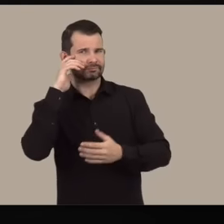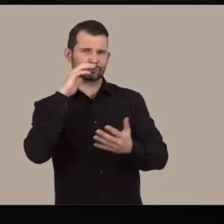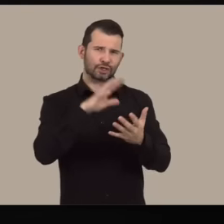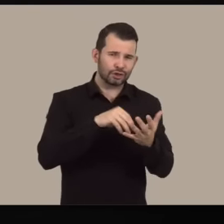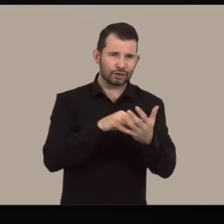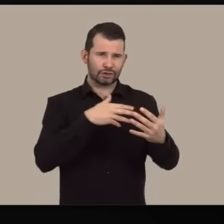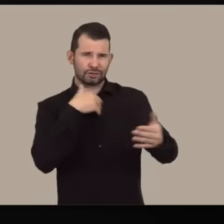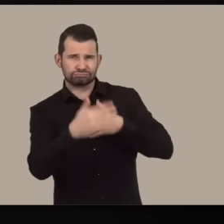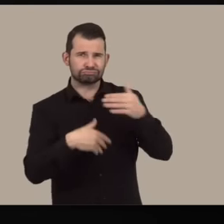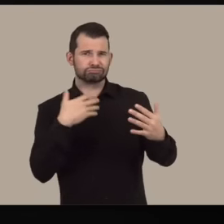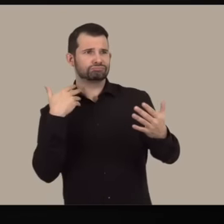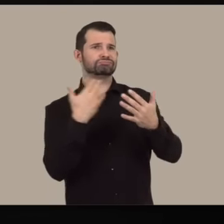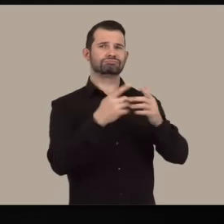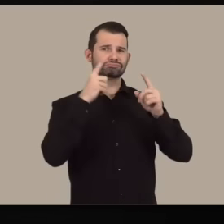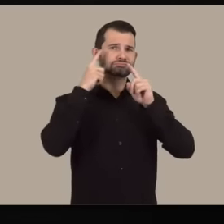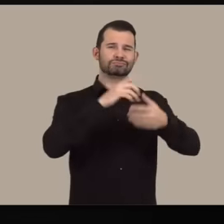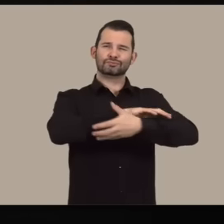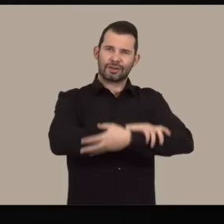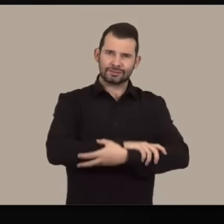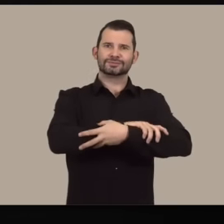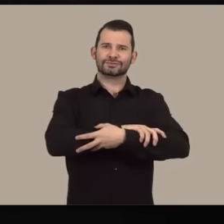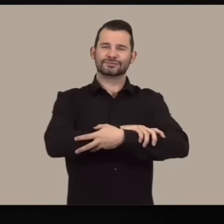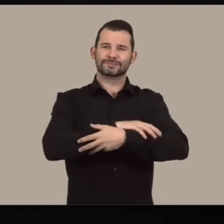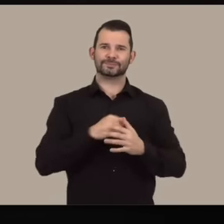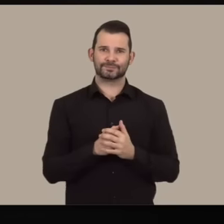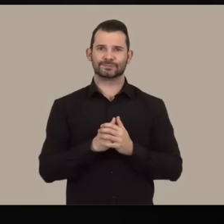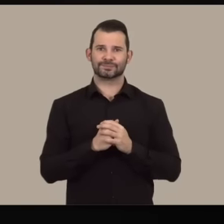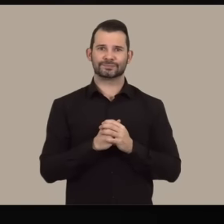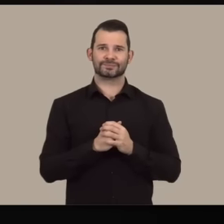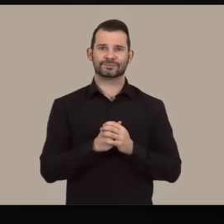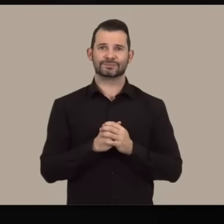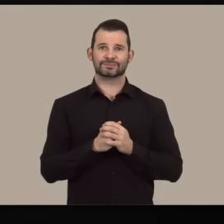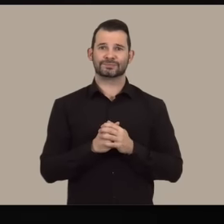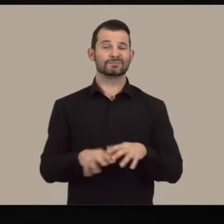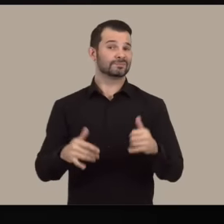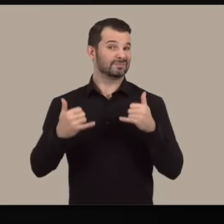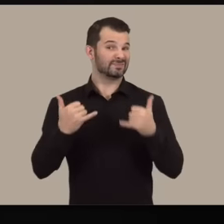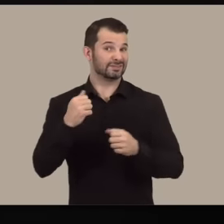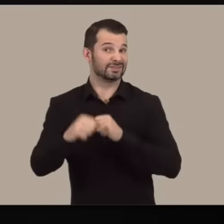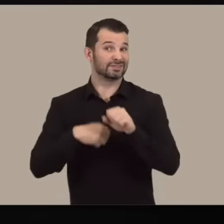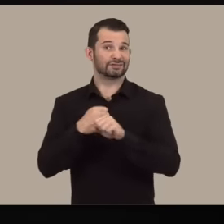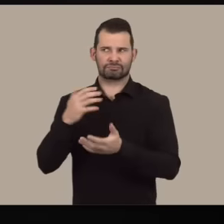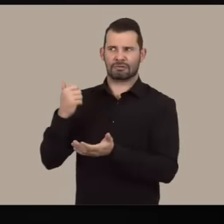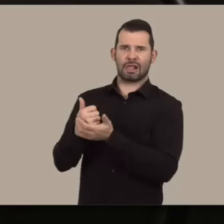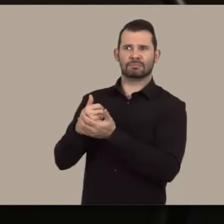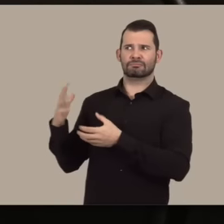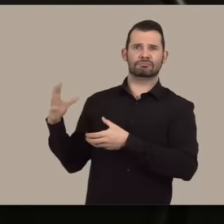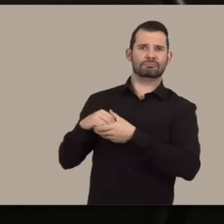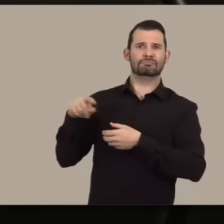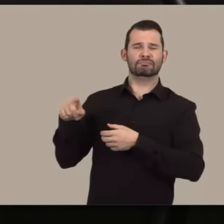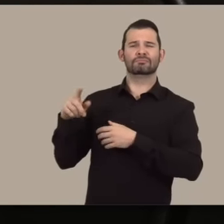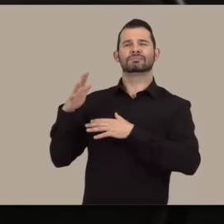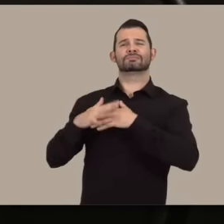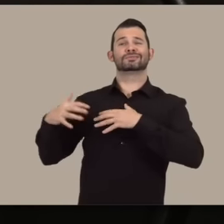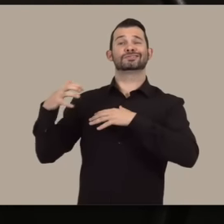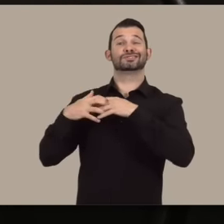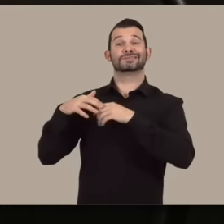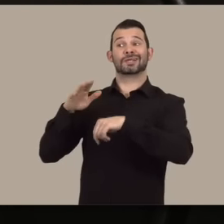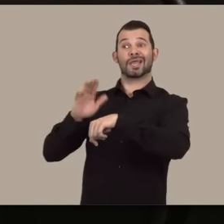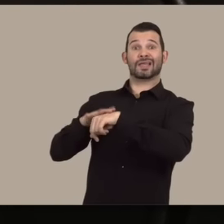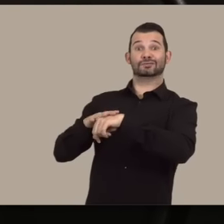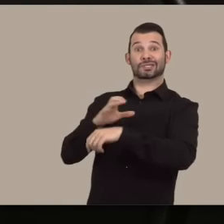priority, listening and learning as we move towards reconciliation. This year, with the